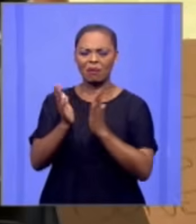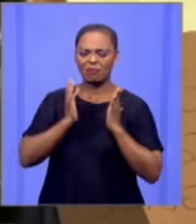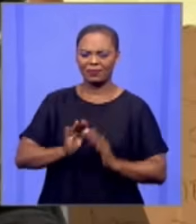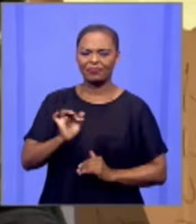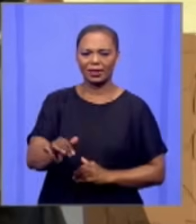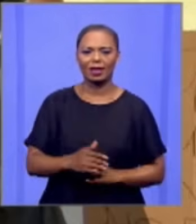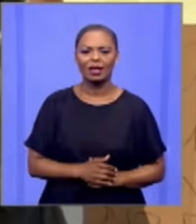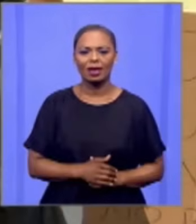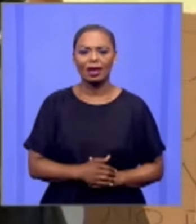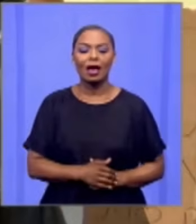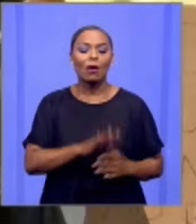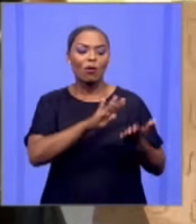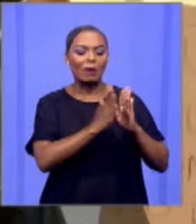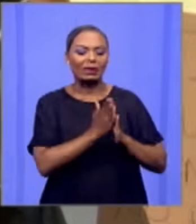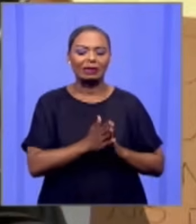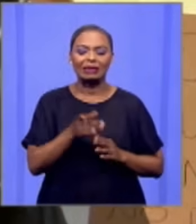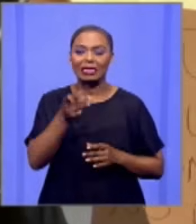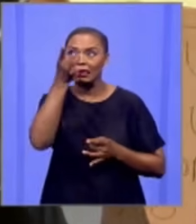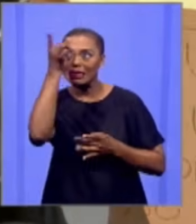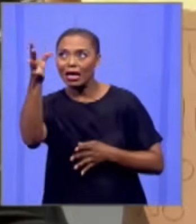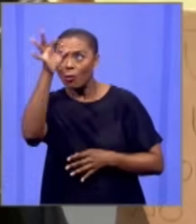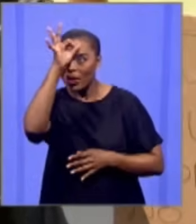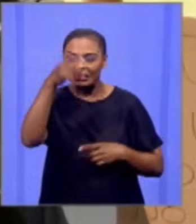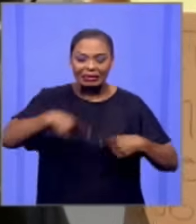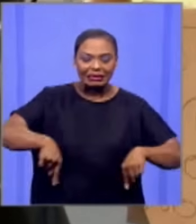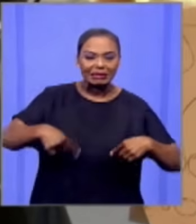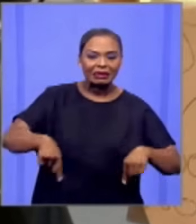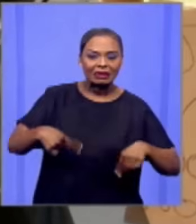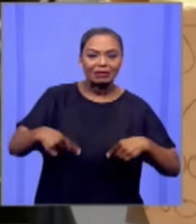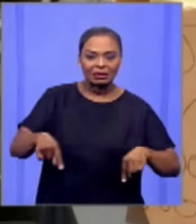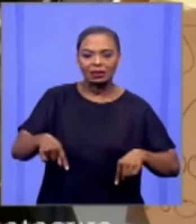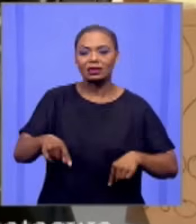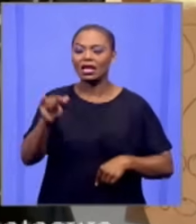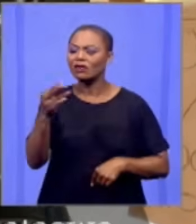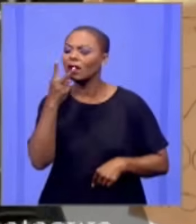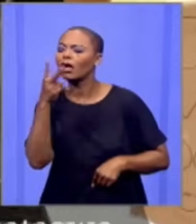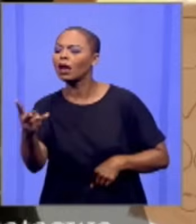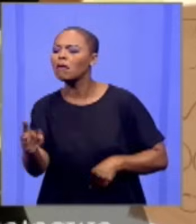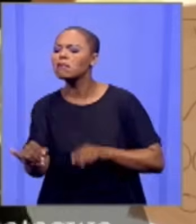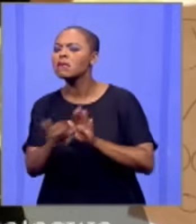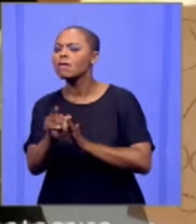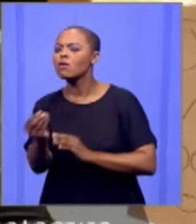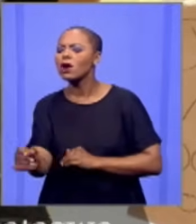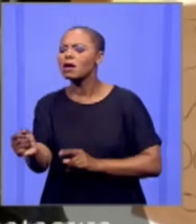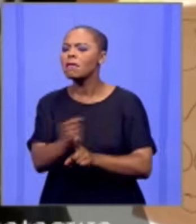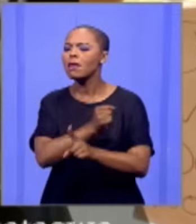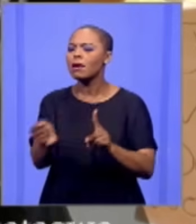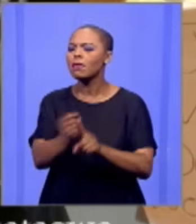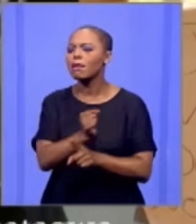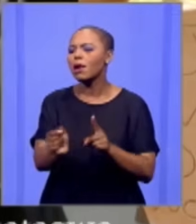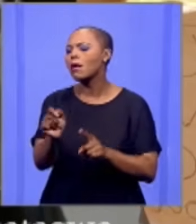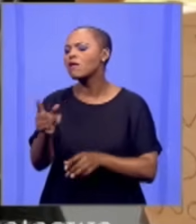mmo ba tshaba ho reporta ba tshaba le nka step sa o bula case ha ba ngwana mlela go hlekefetswe ke ntate kapa ke mme mama. So that